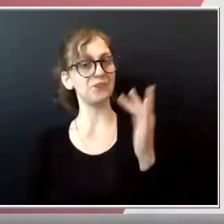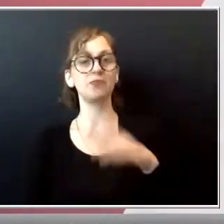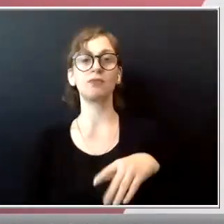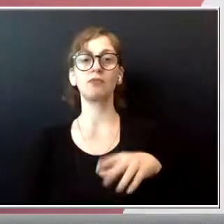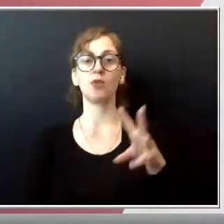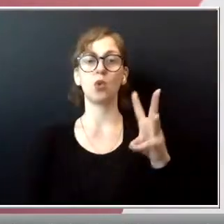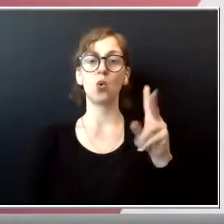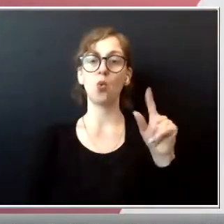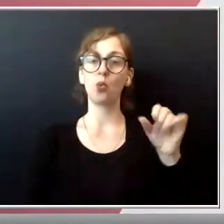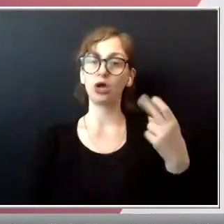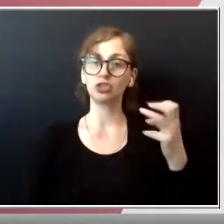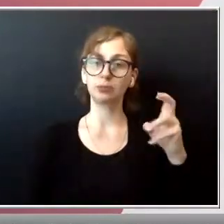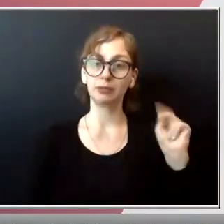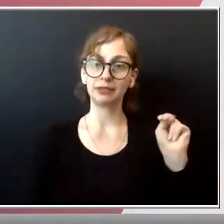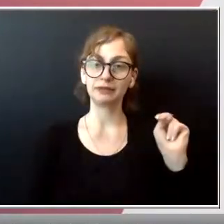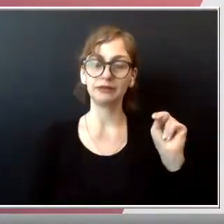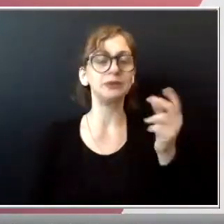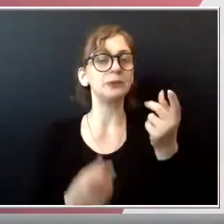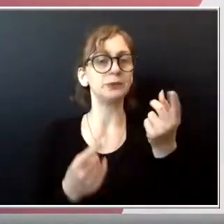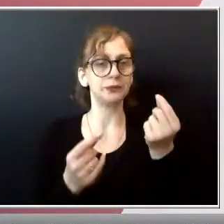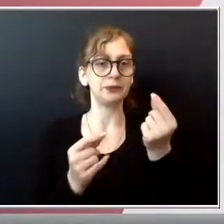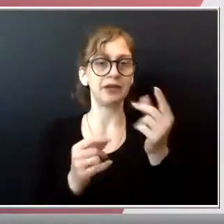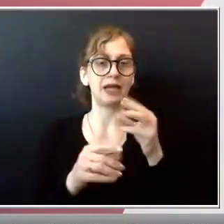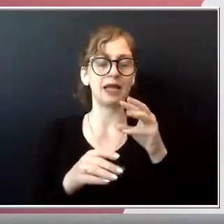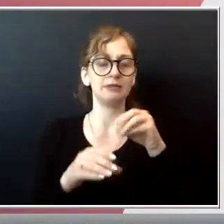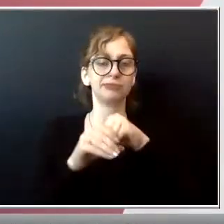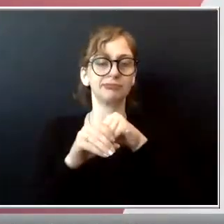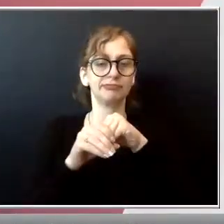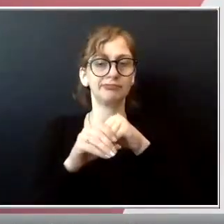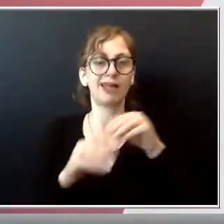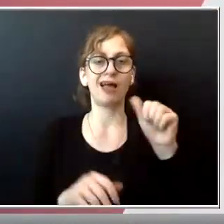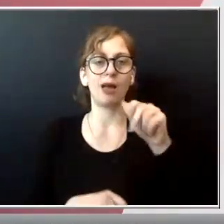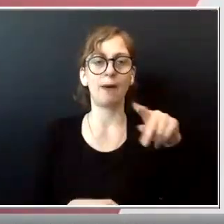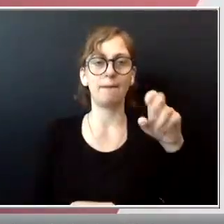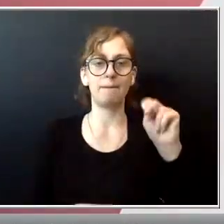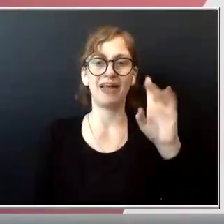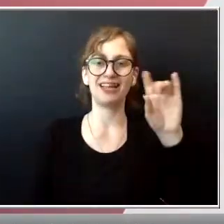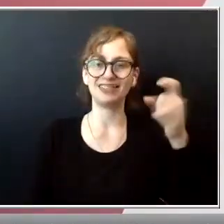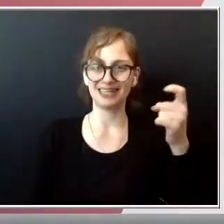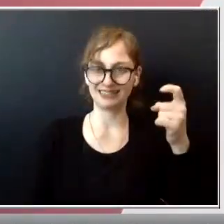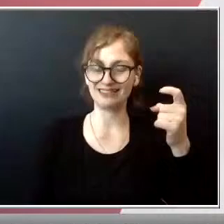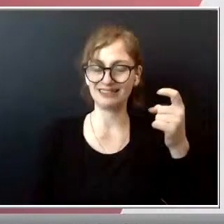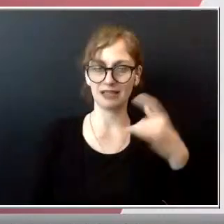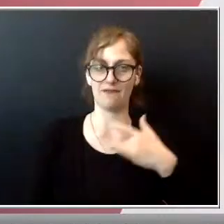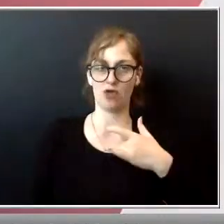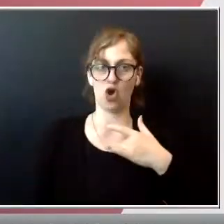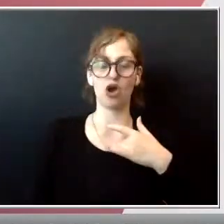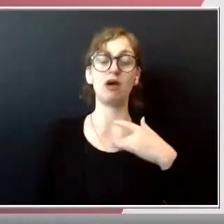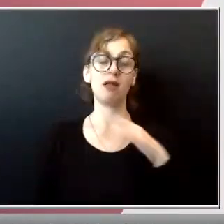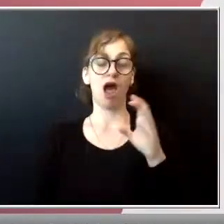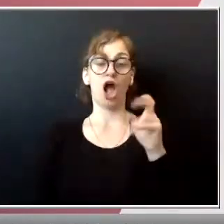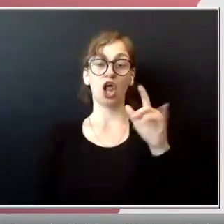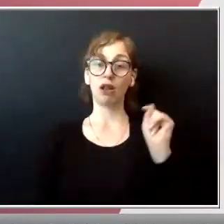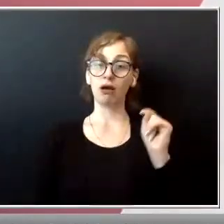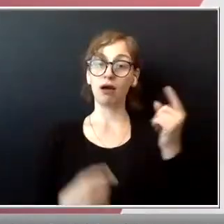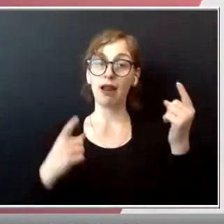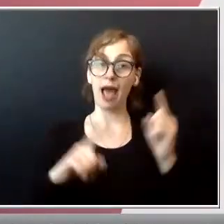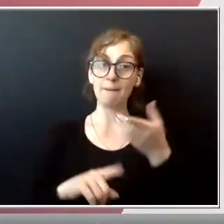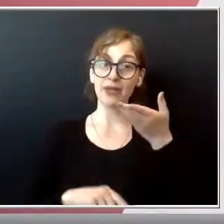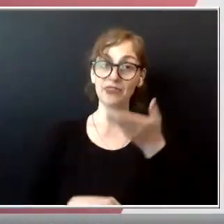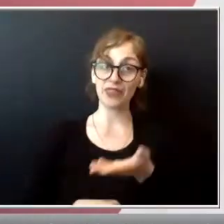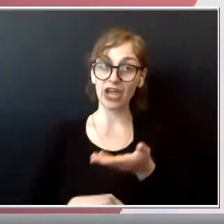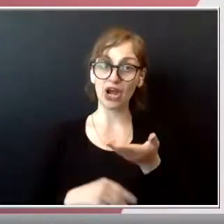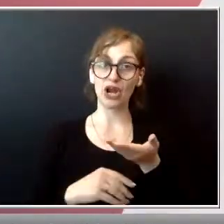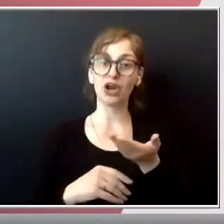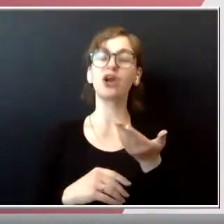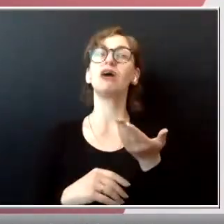the appendage of the heart. And blood clots in the appendage of the heart happen only when they have, or almost everyone has AFib. If